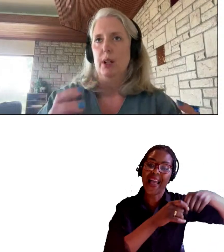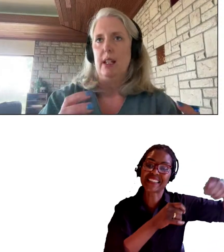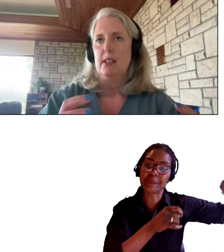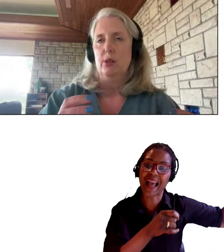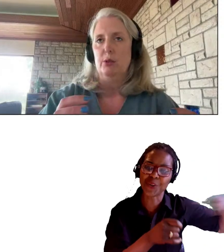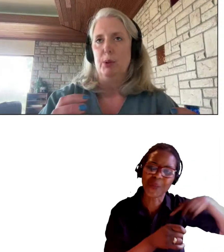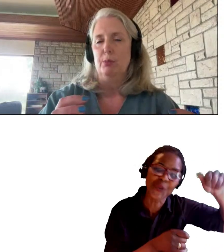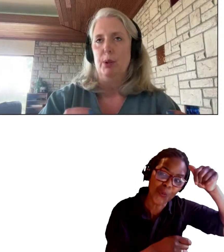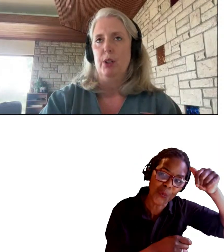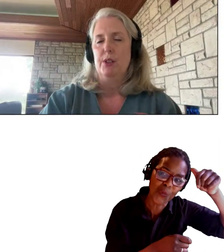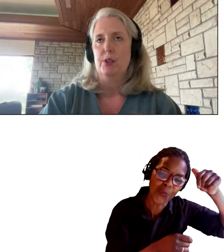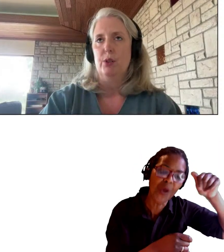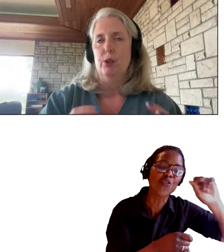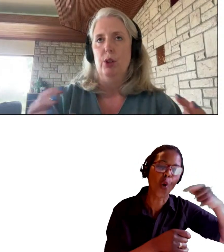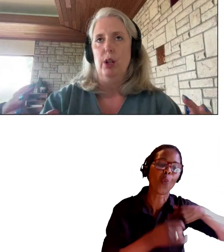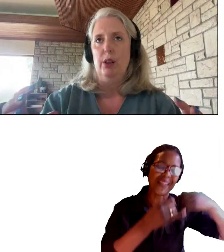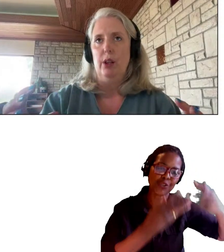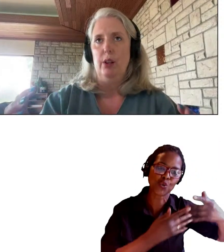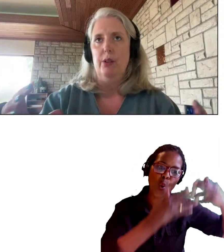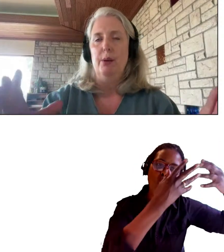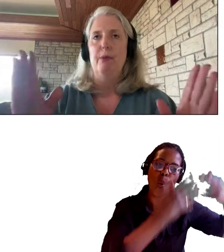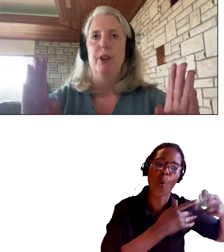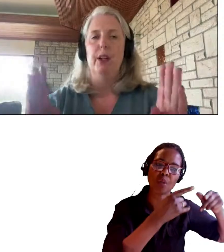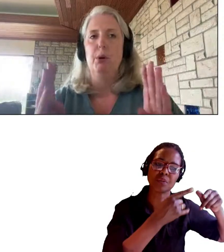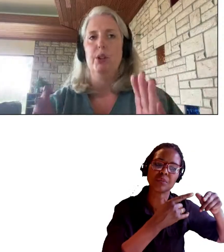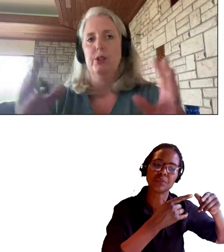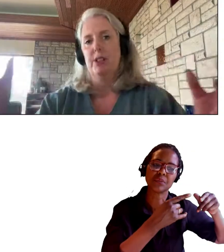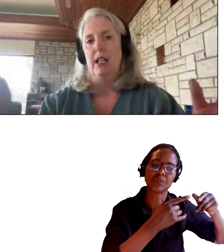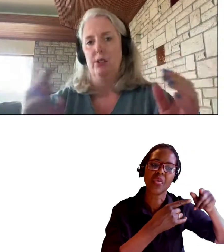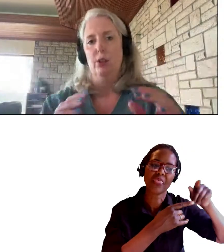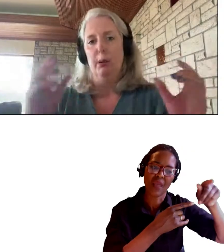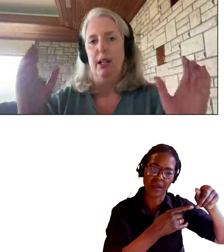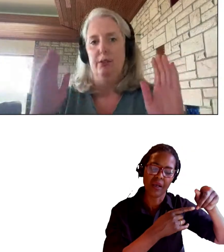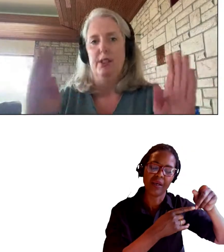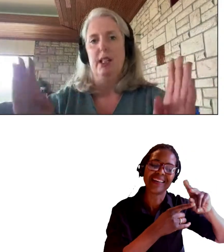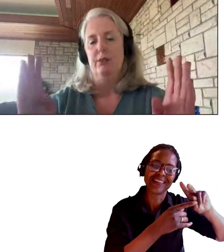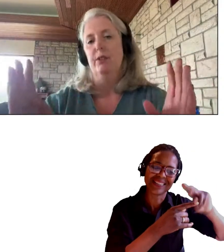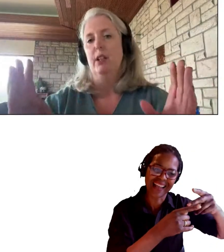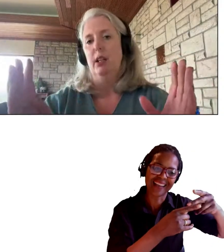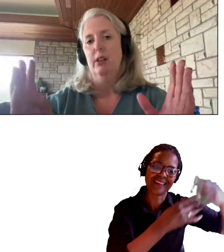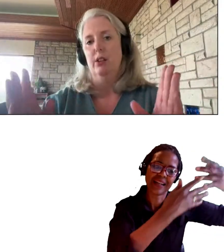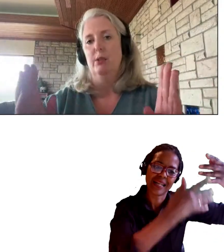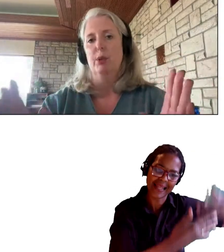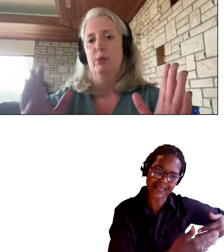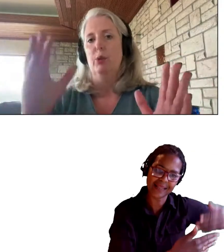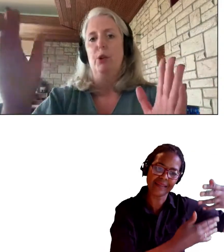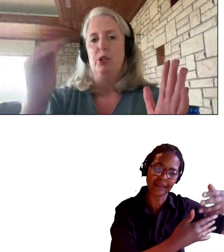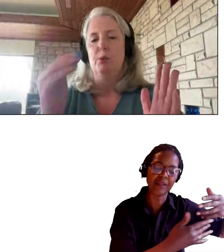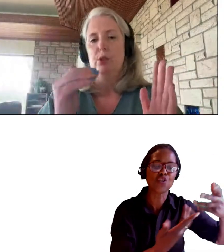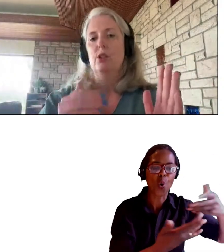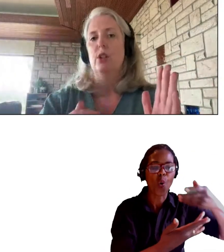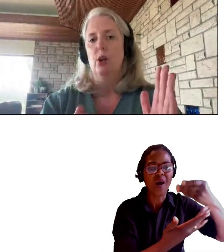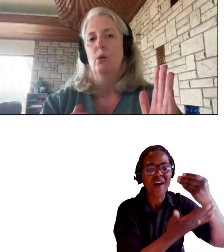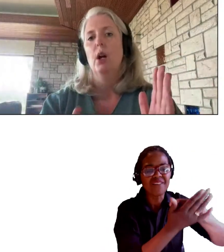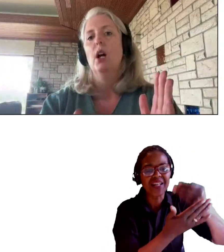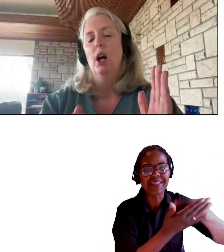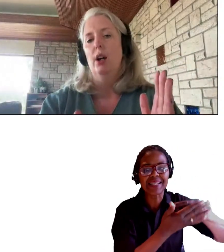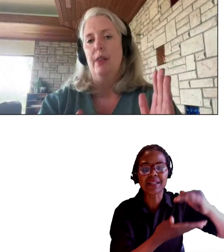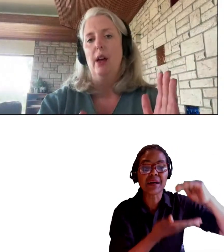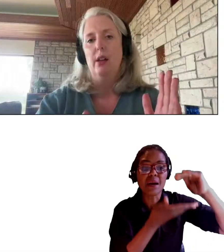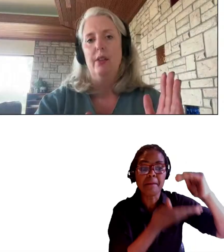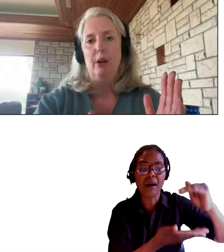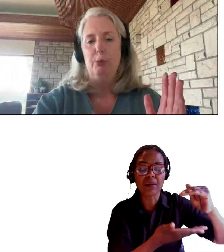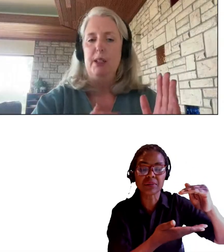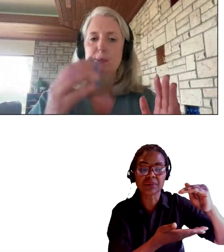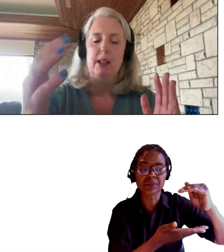did score against those, but because the funding pots are set, so you apply for a set £50,000 amount. We just wanted to know